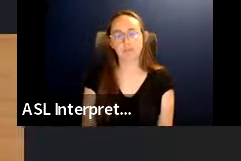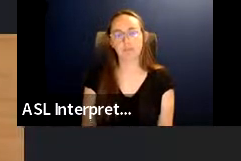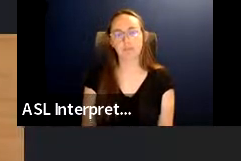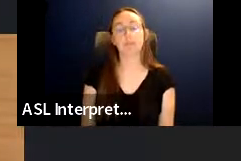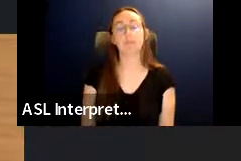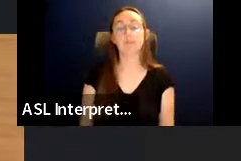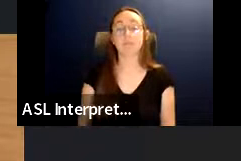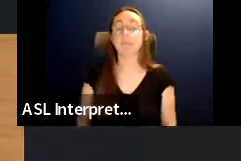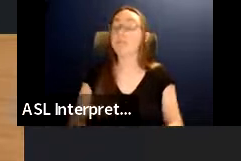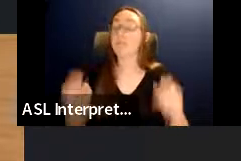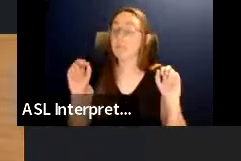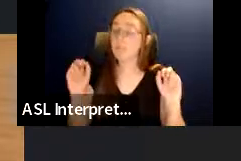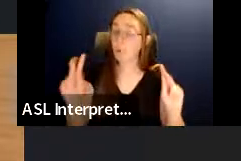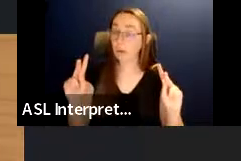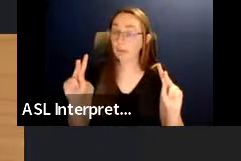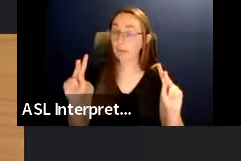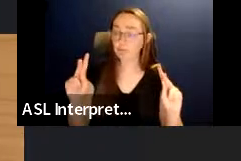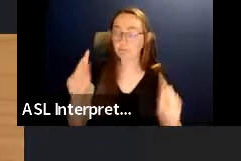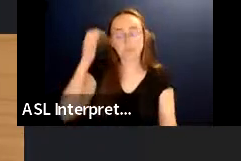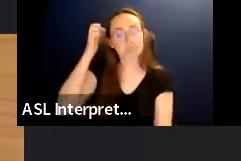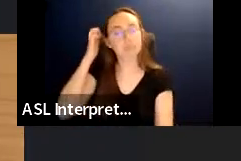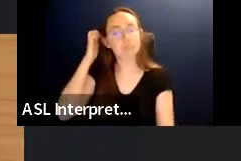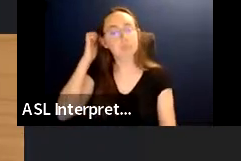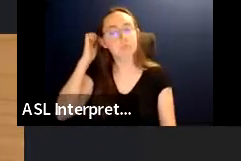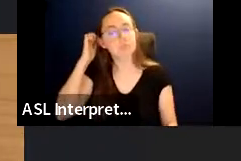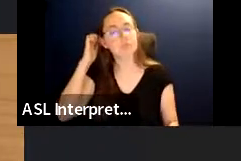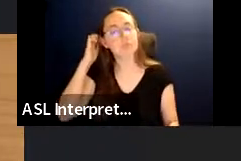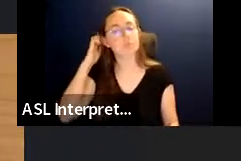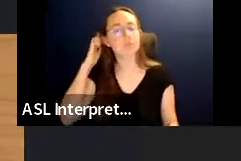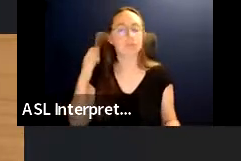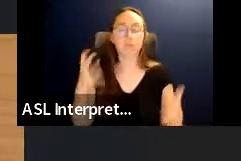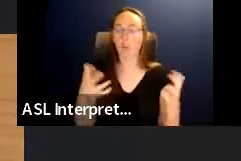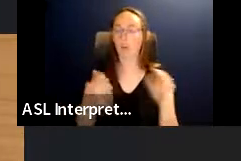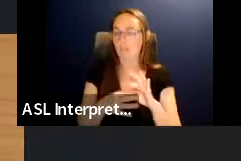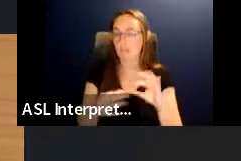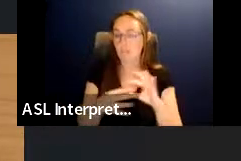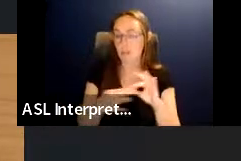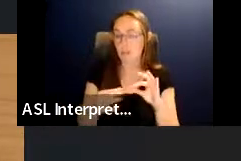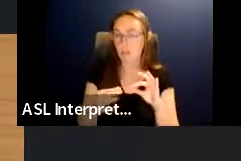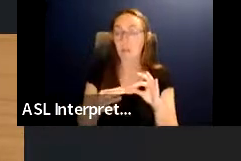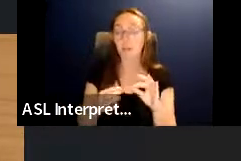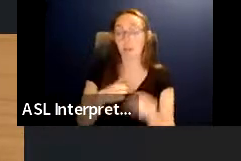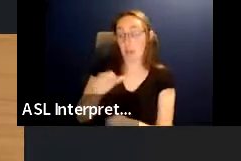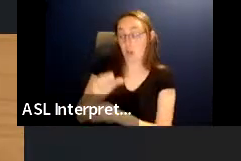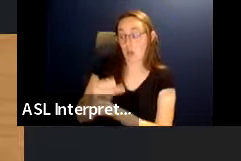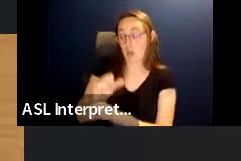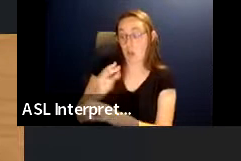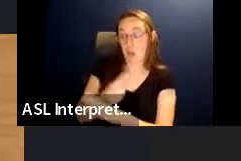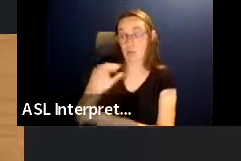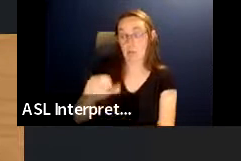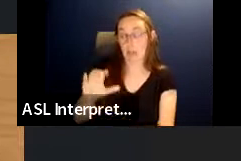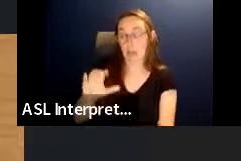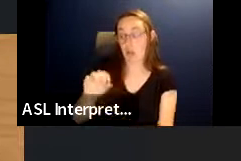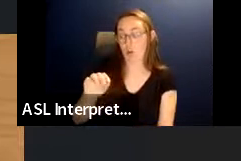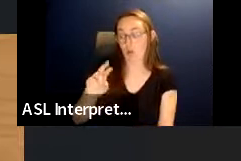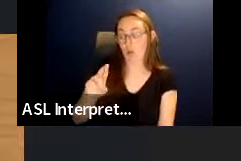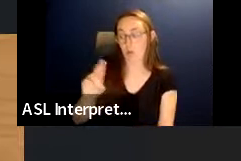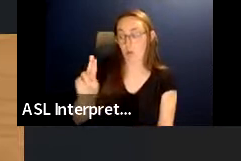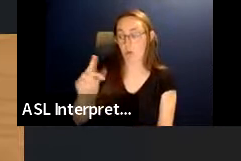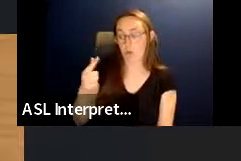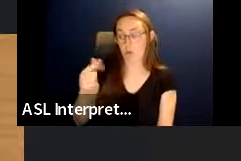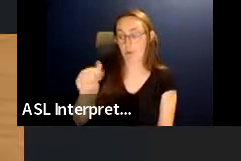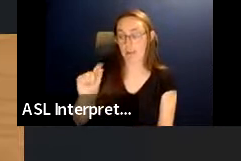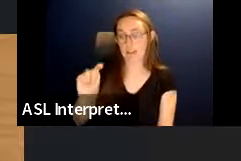All right, so I wanted to just say, you know, these are, whenever I'm working with corrugated plastic and, you know, we're celebrating Earth